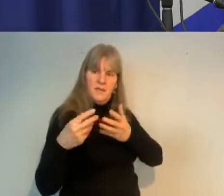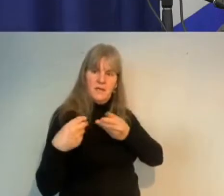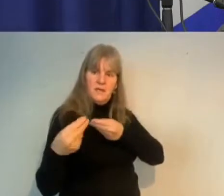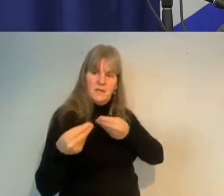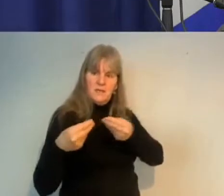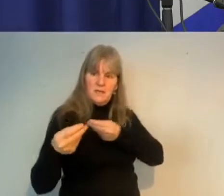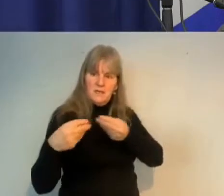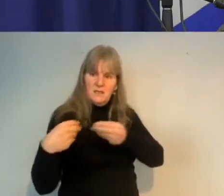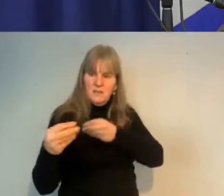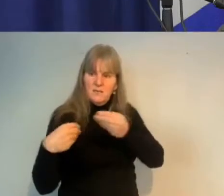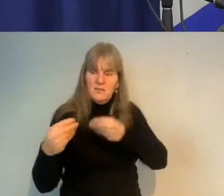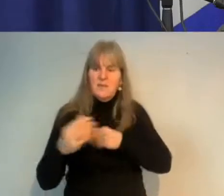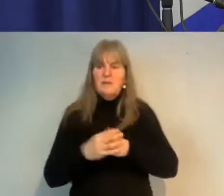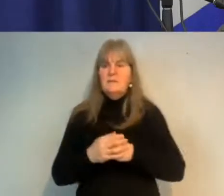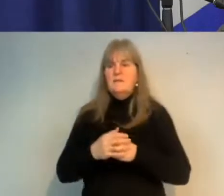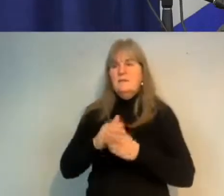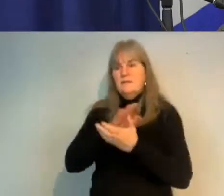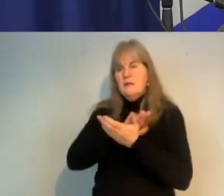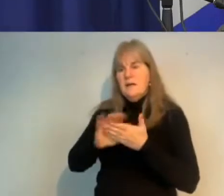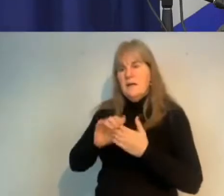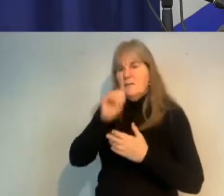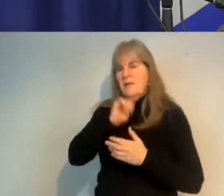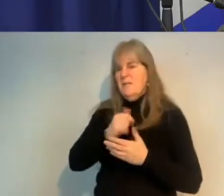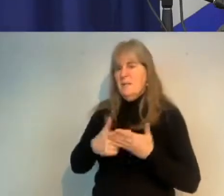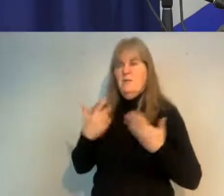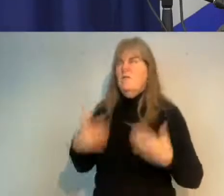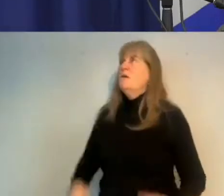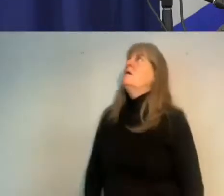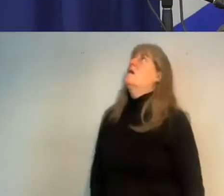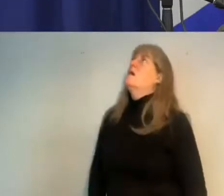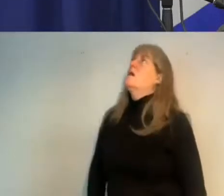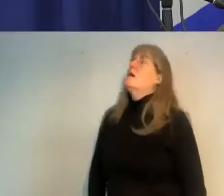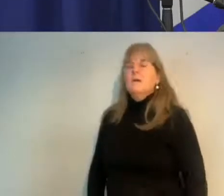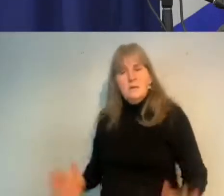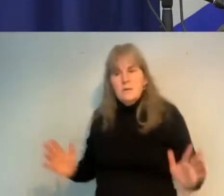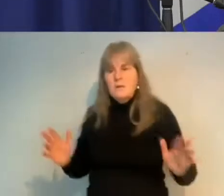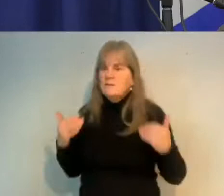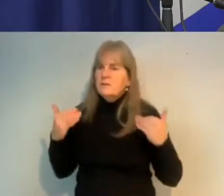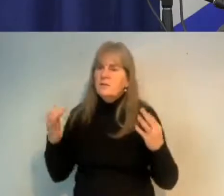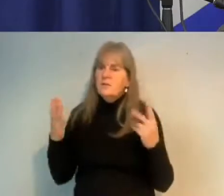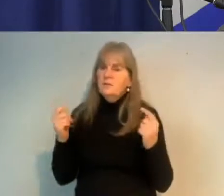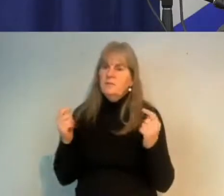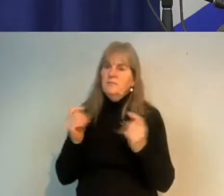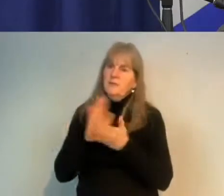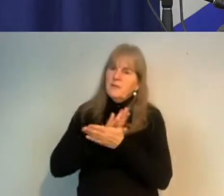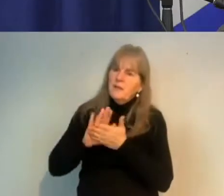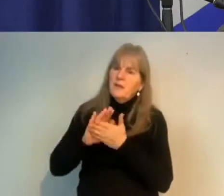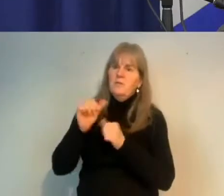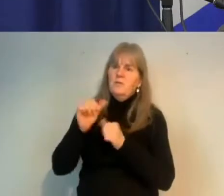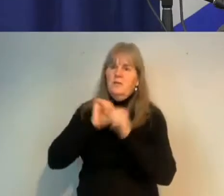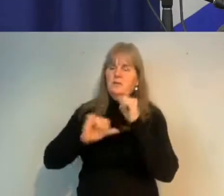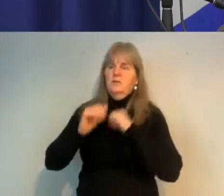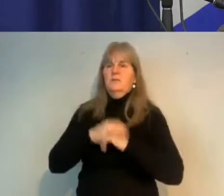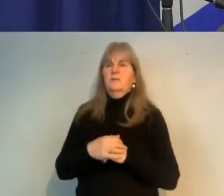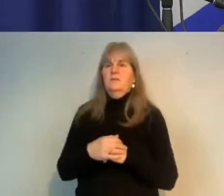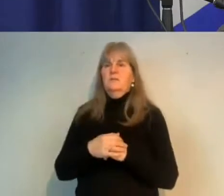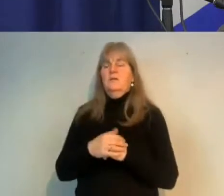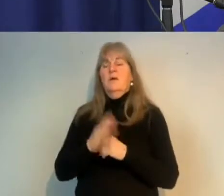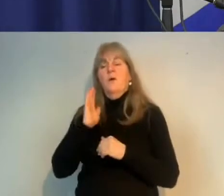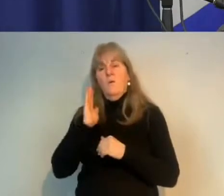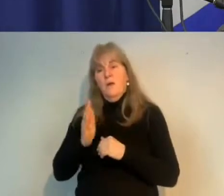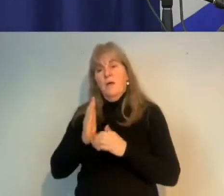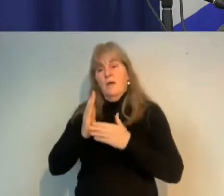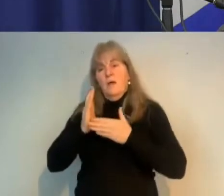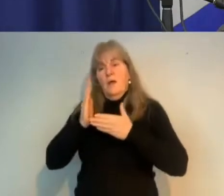patient, even when we don't feel like it. But the days are getting longer, and this storm will run its course, and we will get